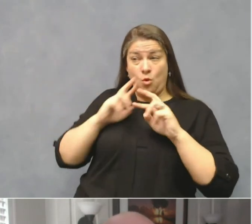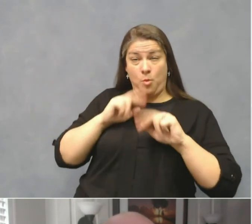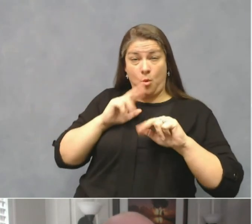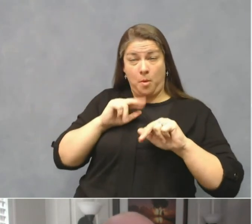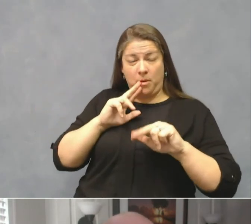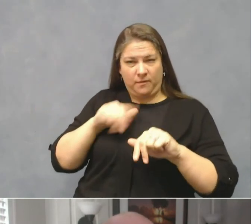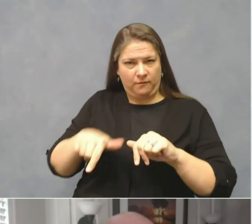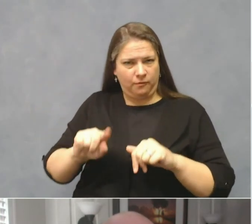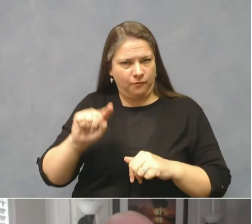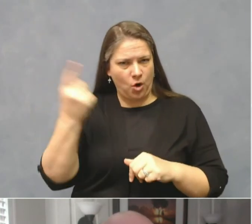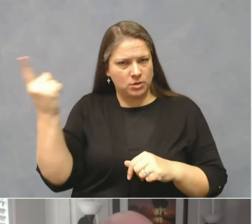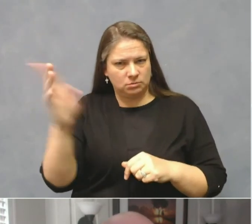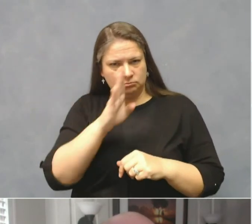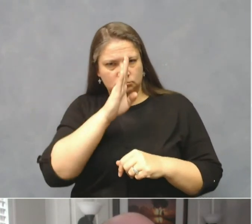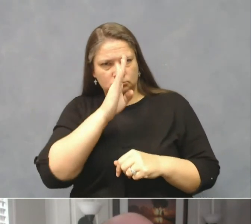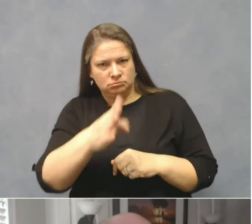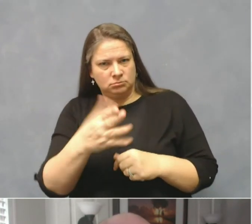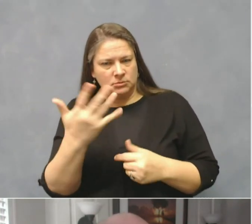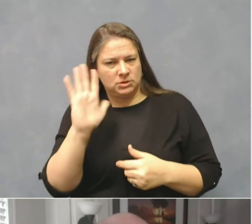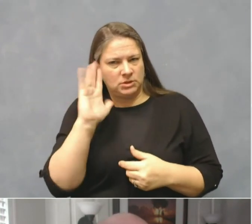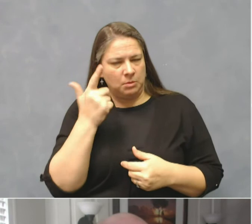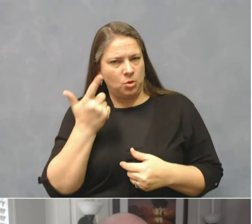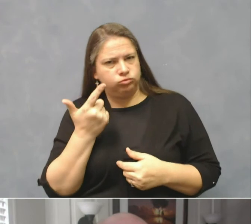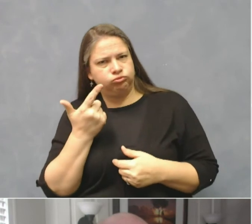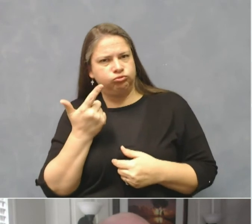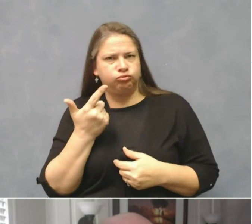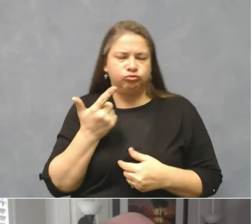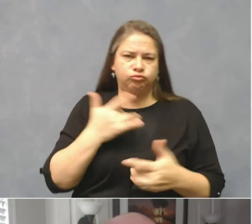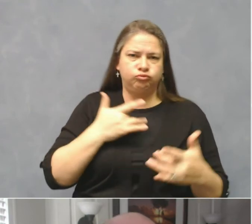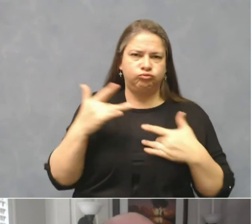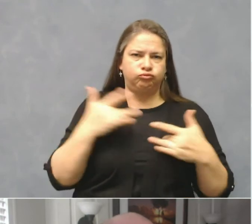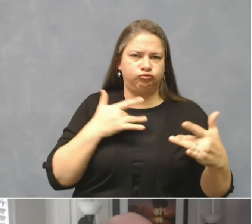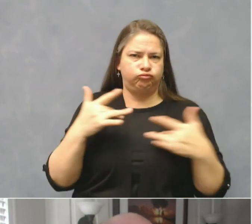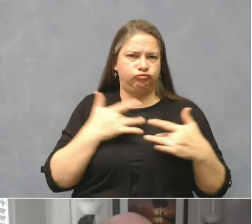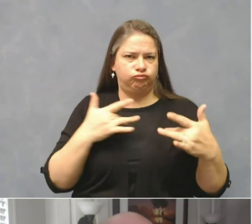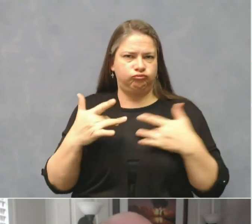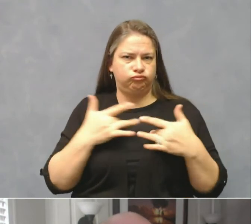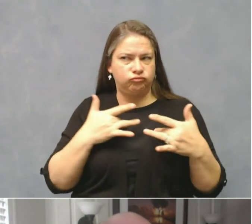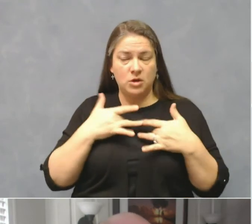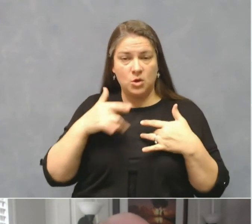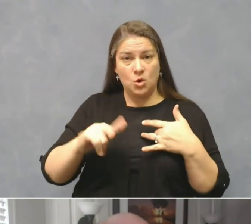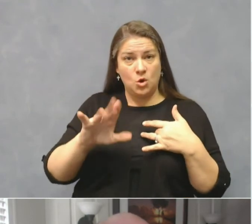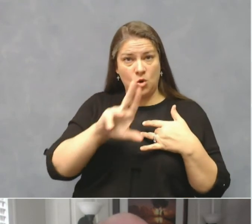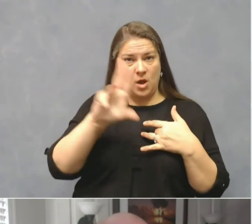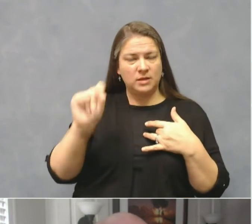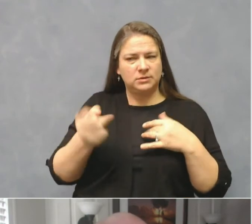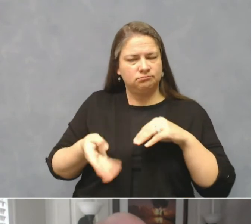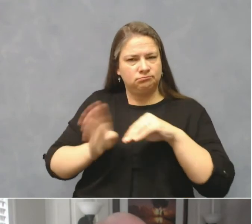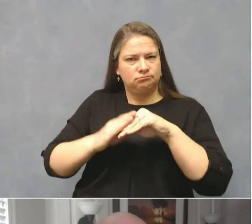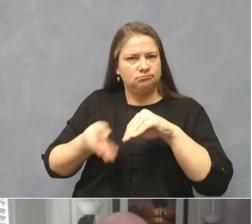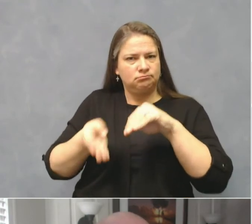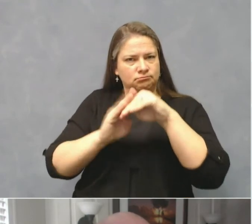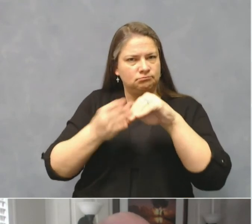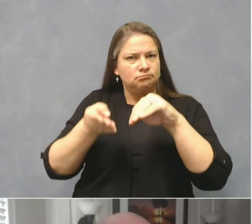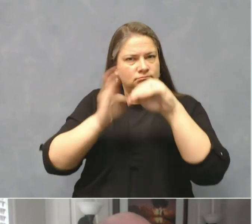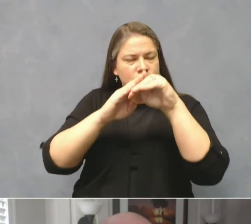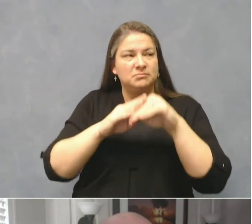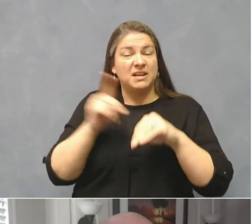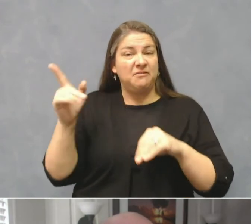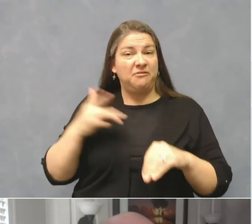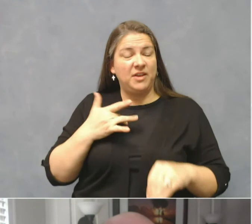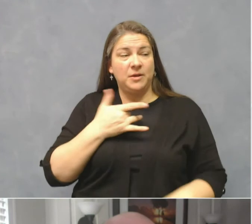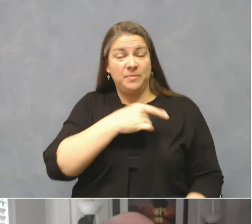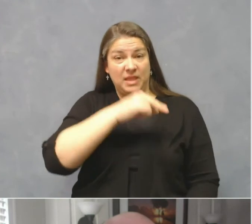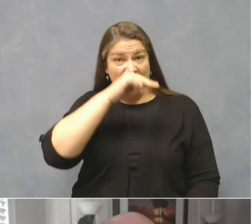nation is facing an alarming escalation in cases. We have every reason to believe Thanksgiving could make the